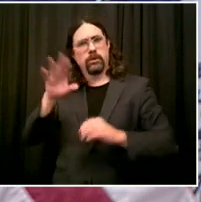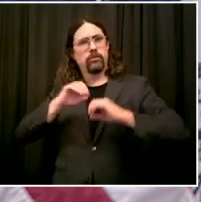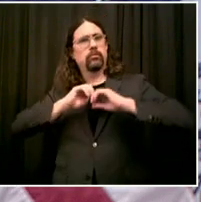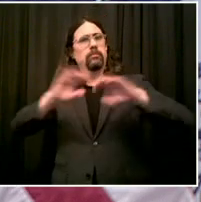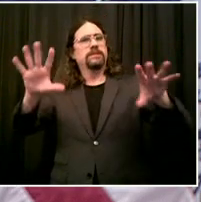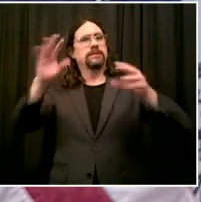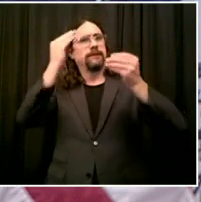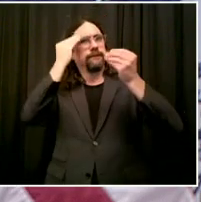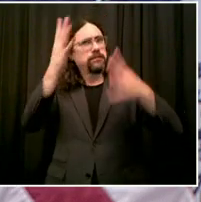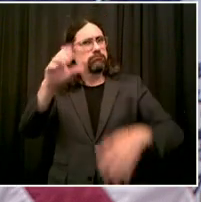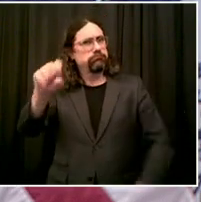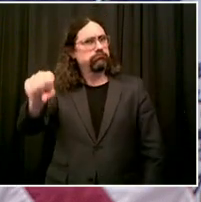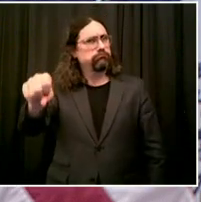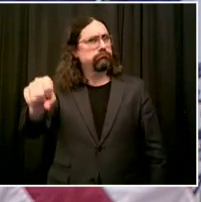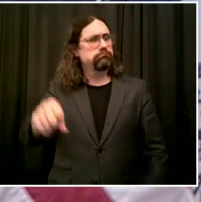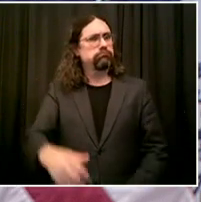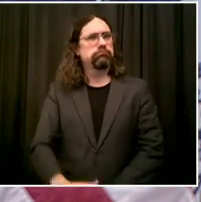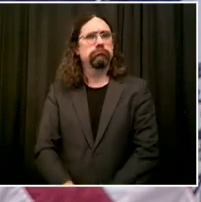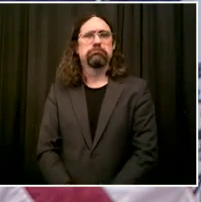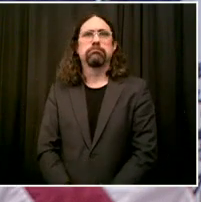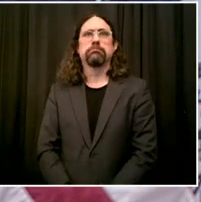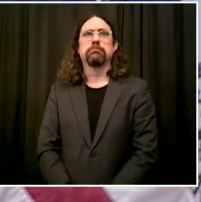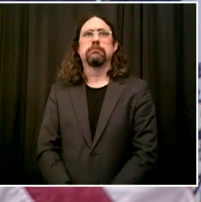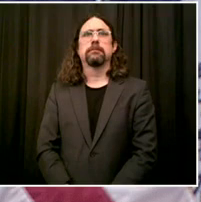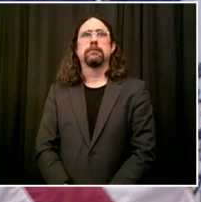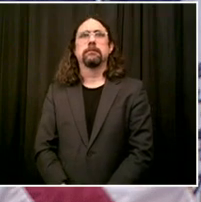Last one for today, we have Sydney from Gothamist.